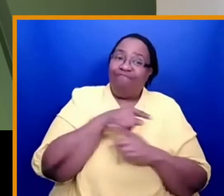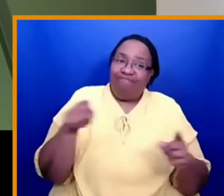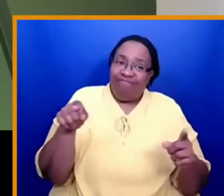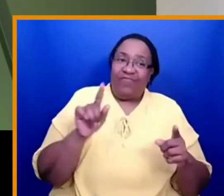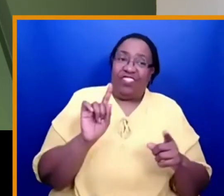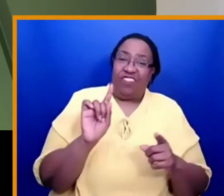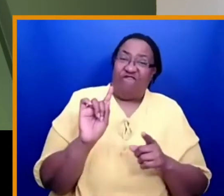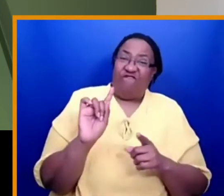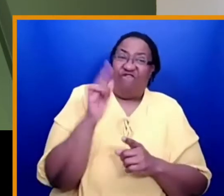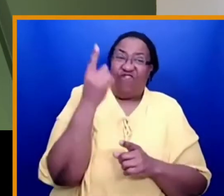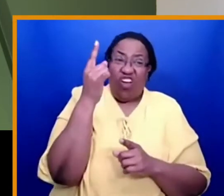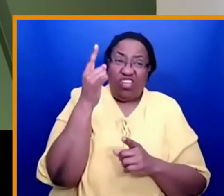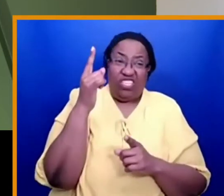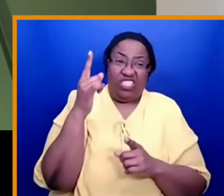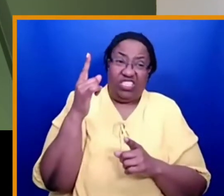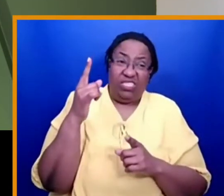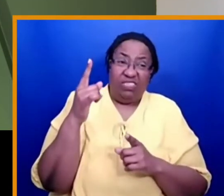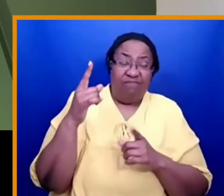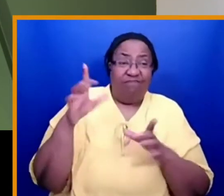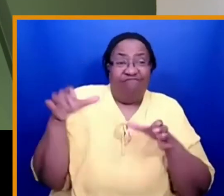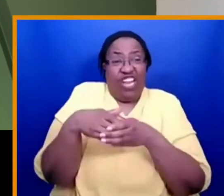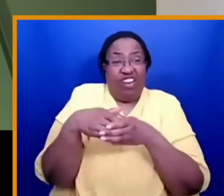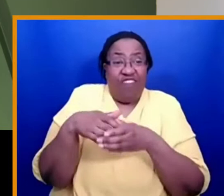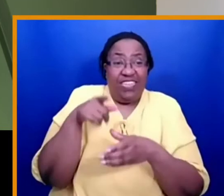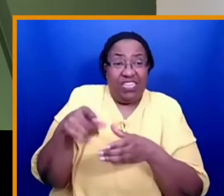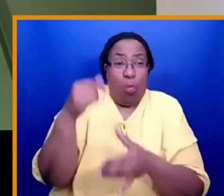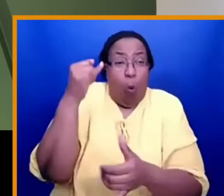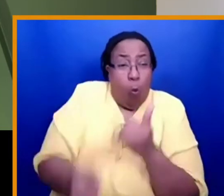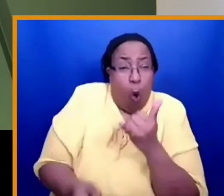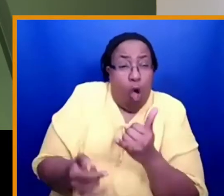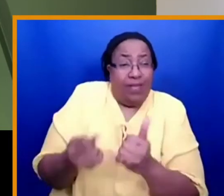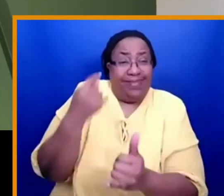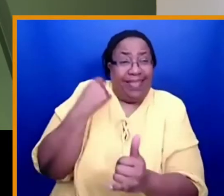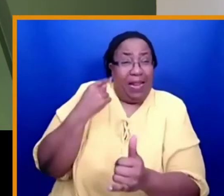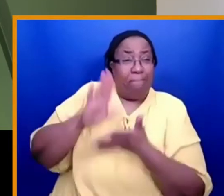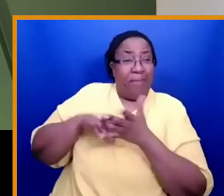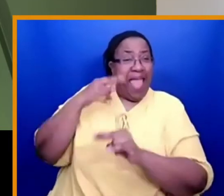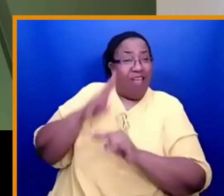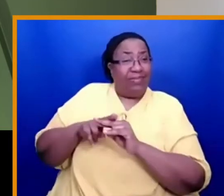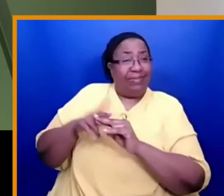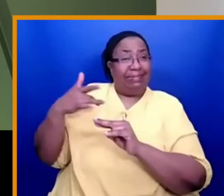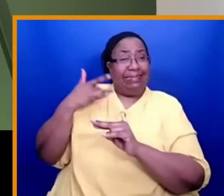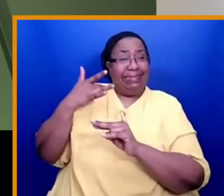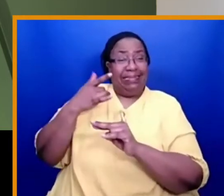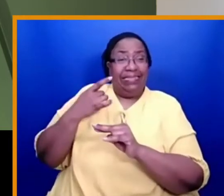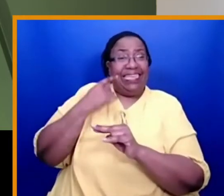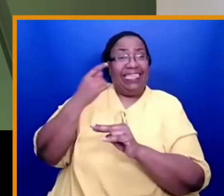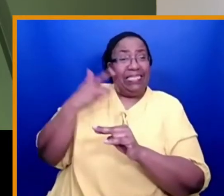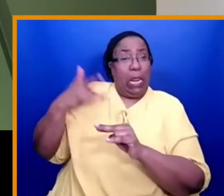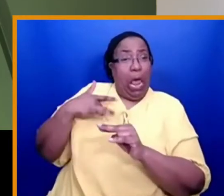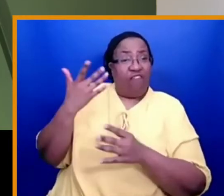parents. And Amendment 1 goes some way to rectifying the focus in this motion